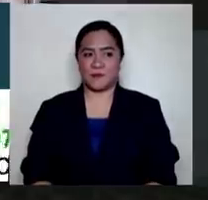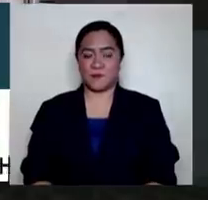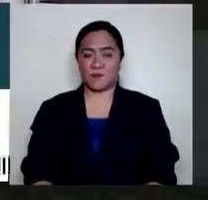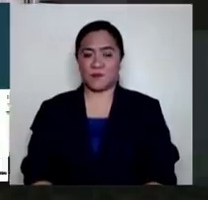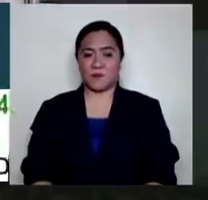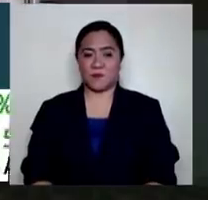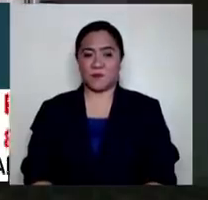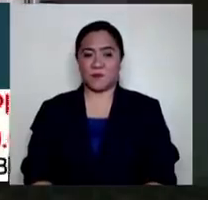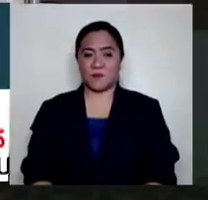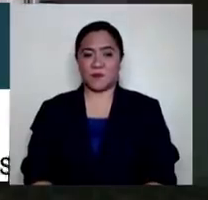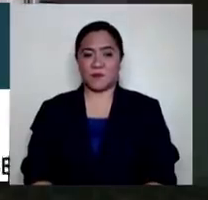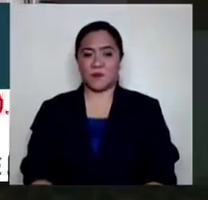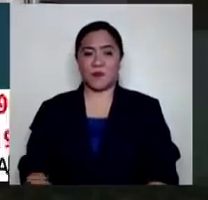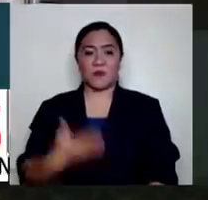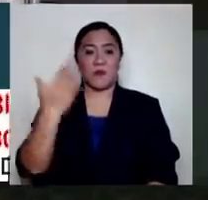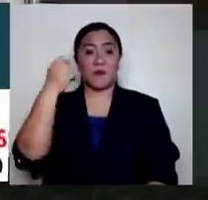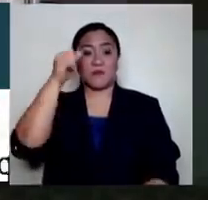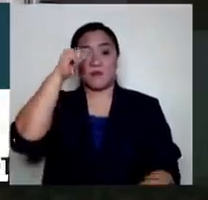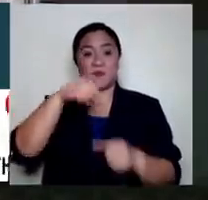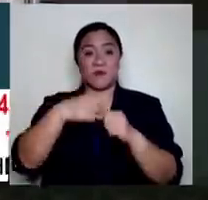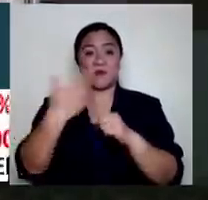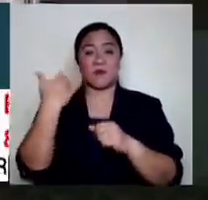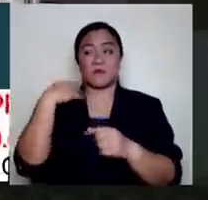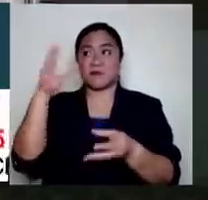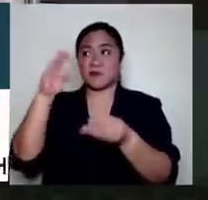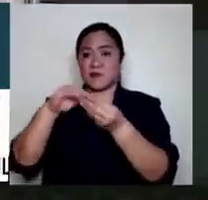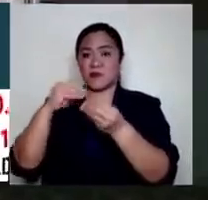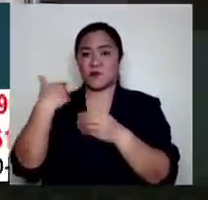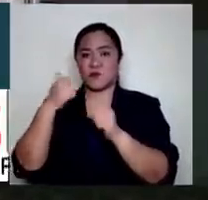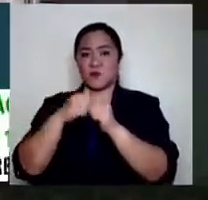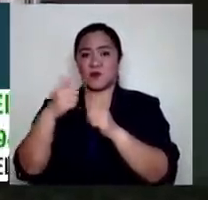July of 2021. Well, Senator,